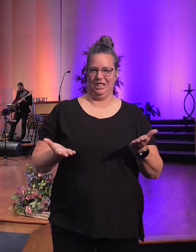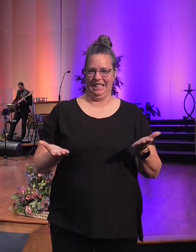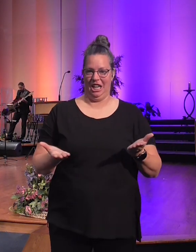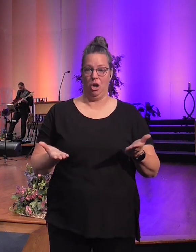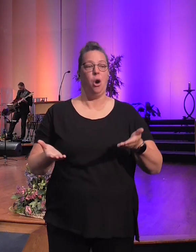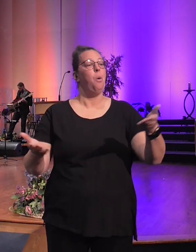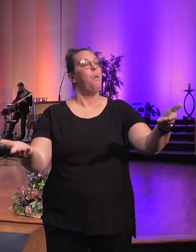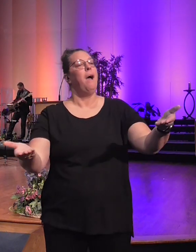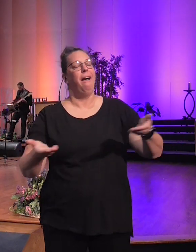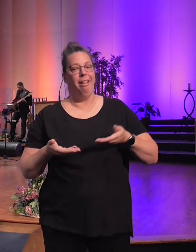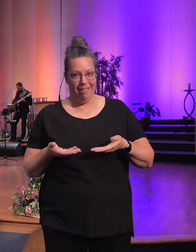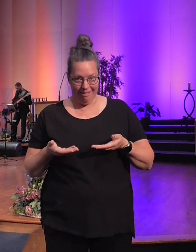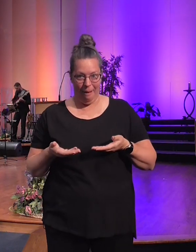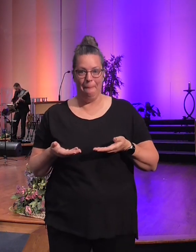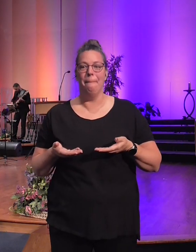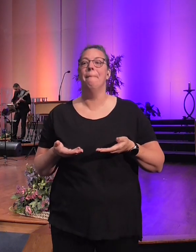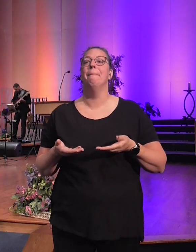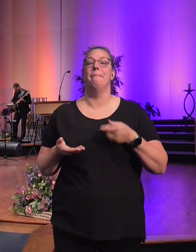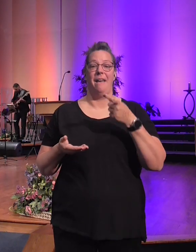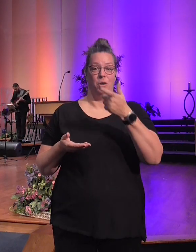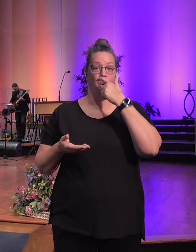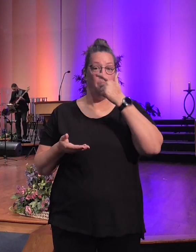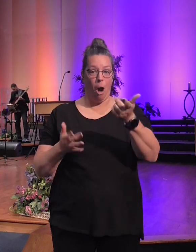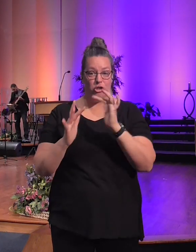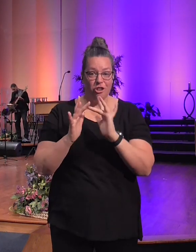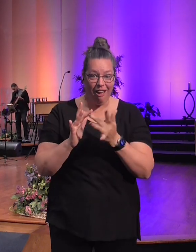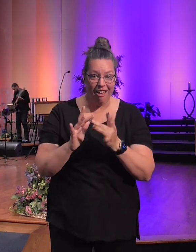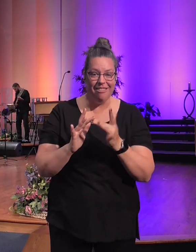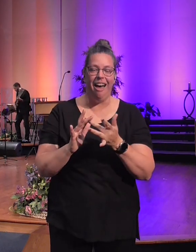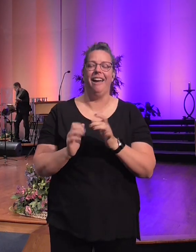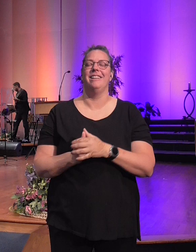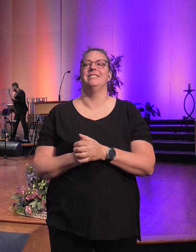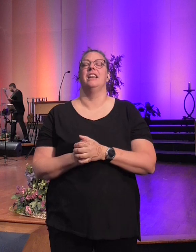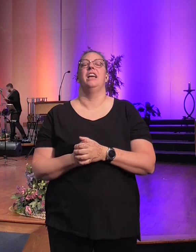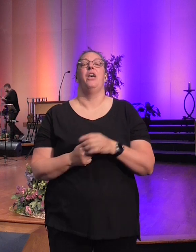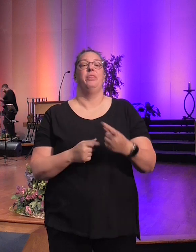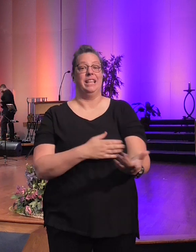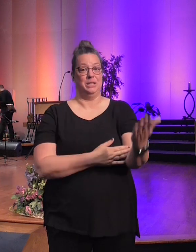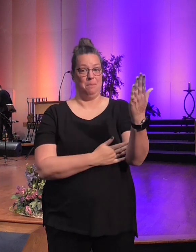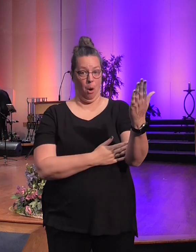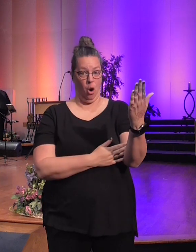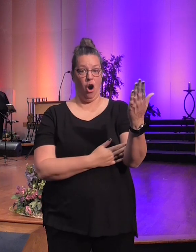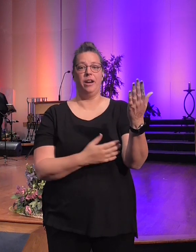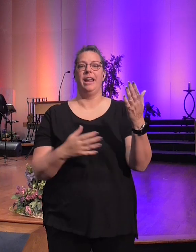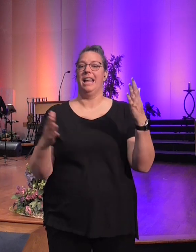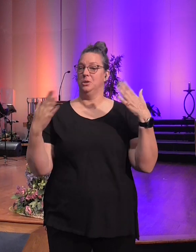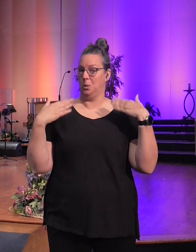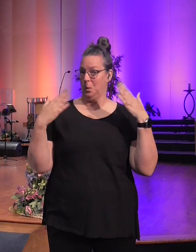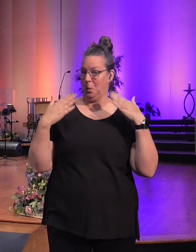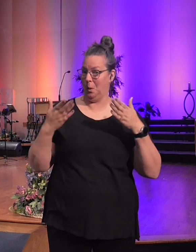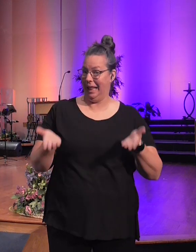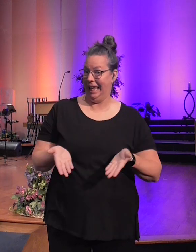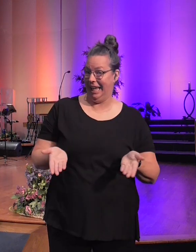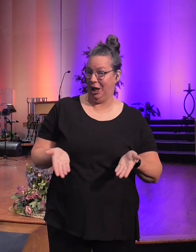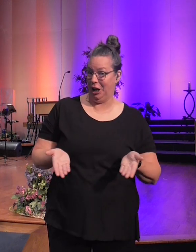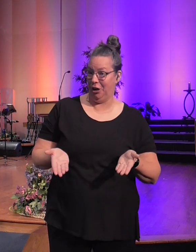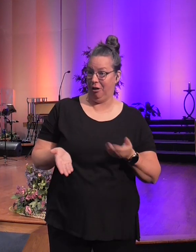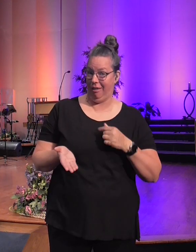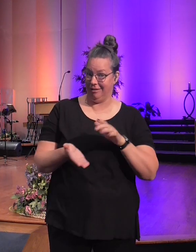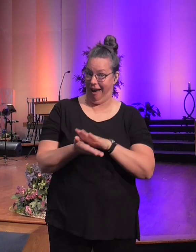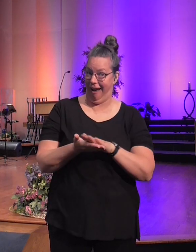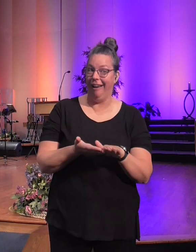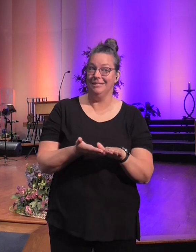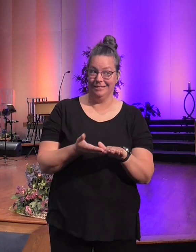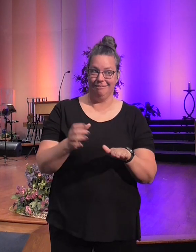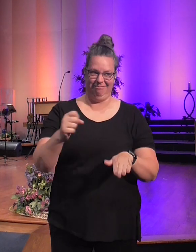want to welcome all of you and those of you online also to this morning. It's nice and cool in here, which is really